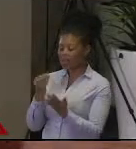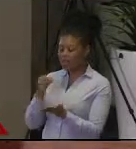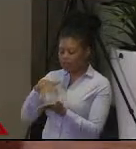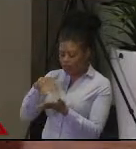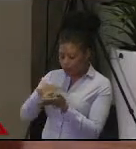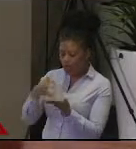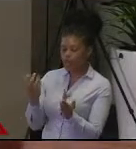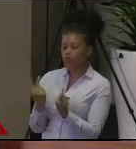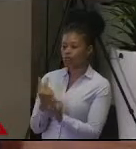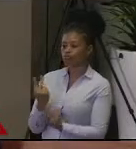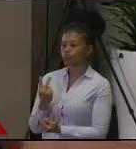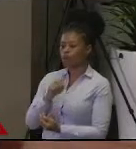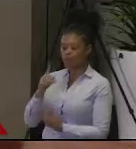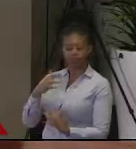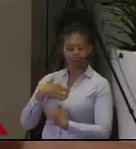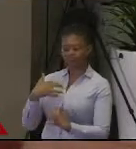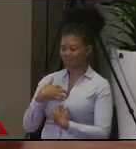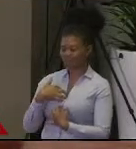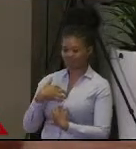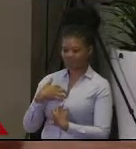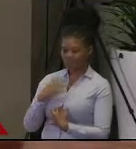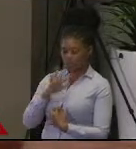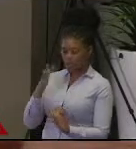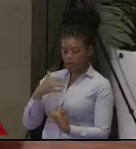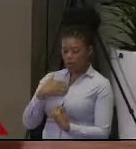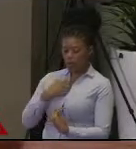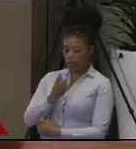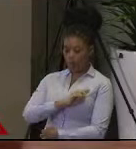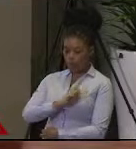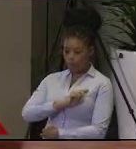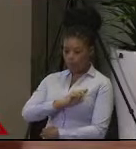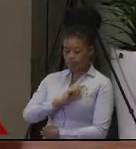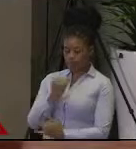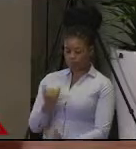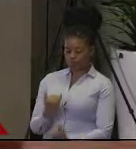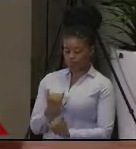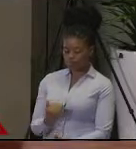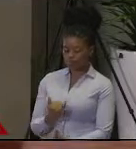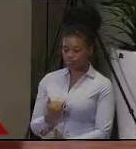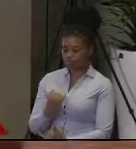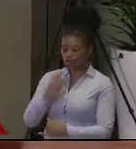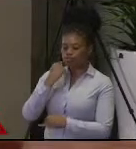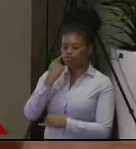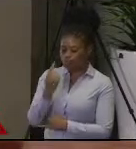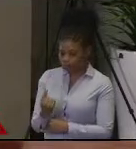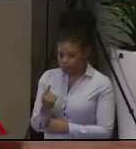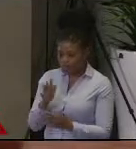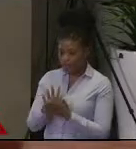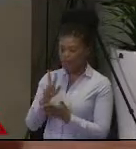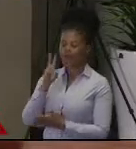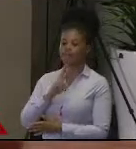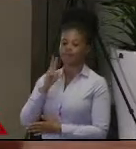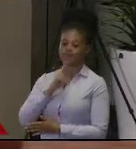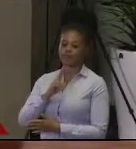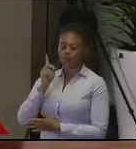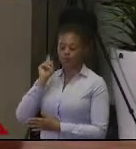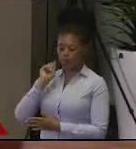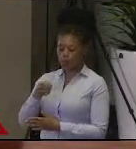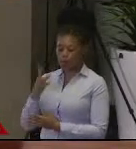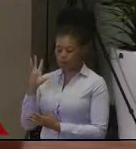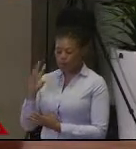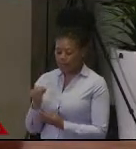there. However, do not worry, do not be alarmed, because today, tomorrow, on Friday, we'll be coming